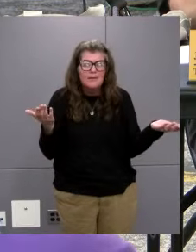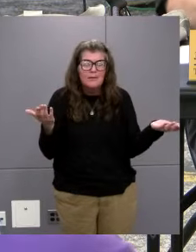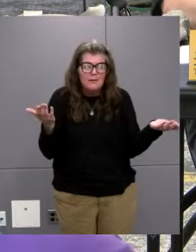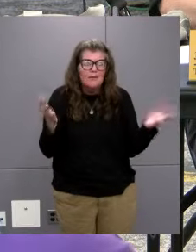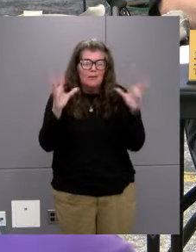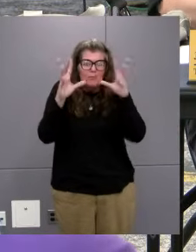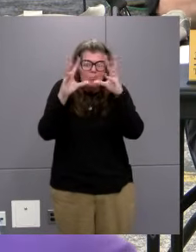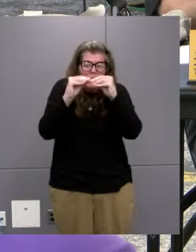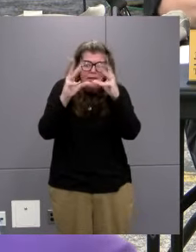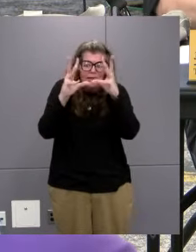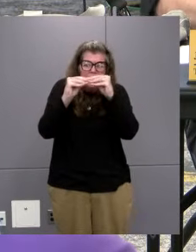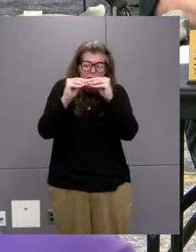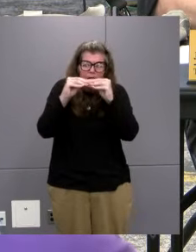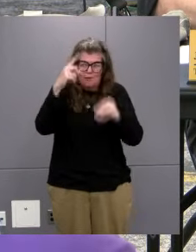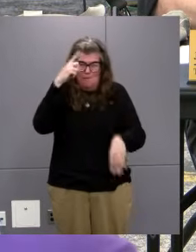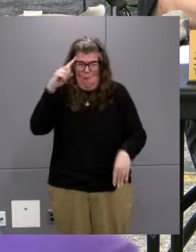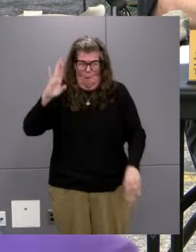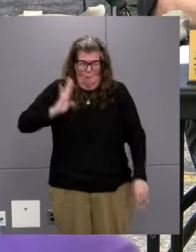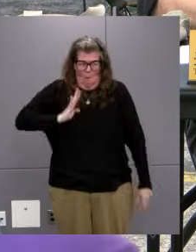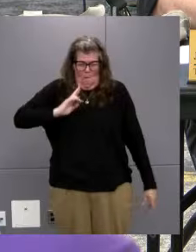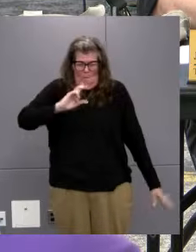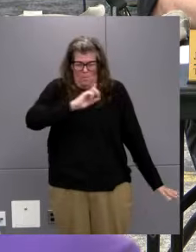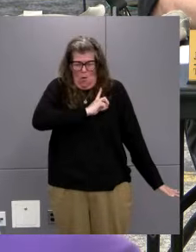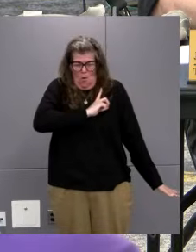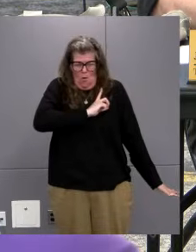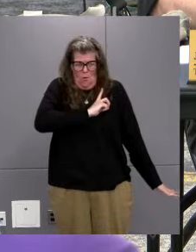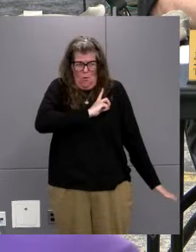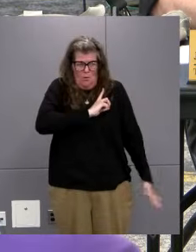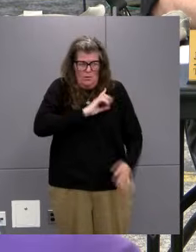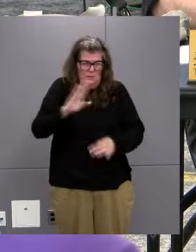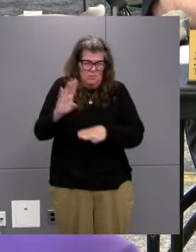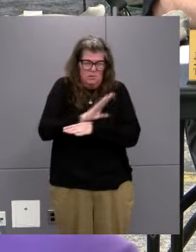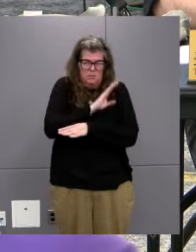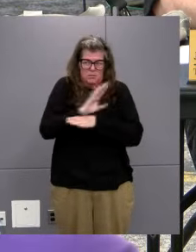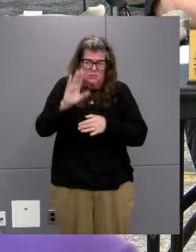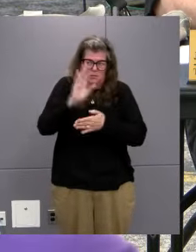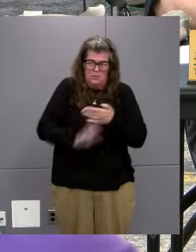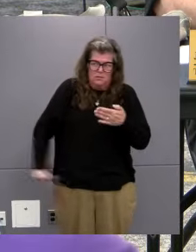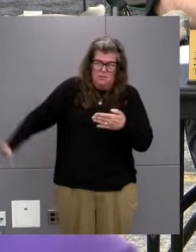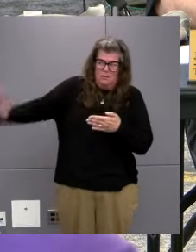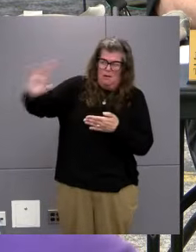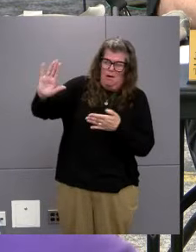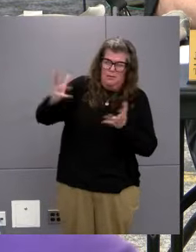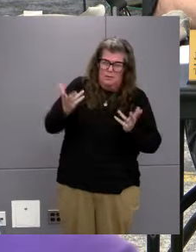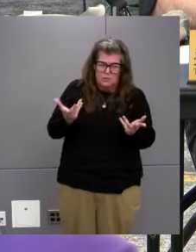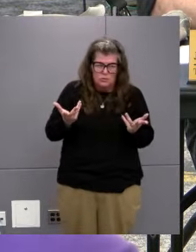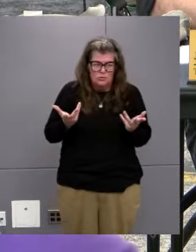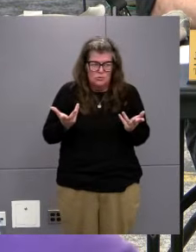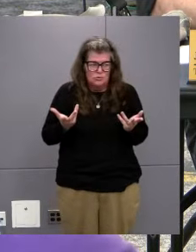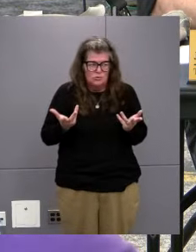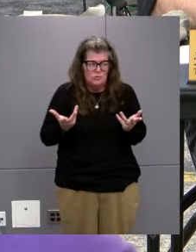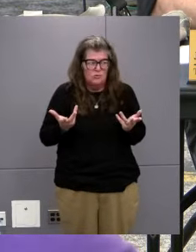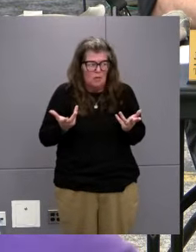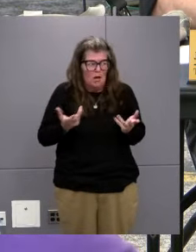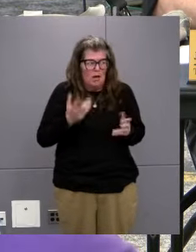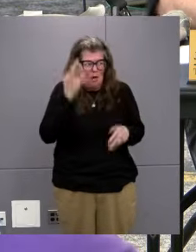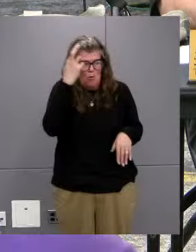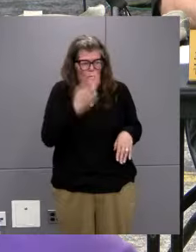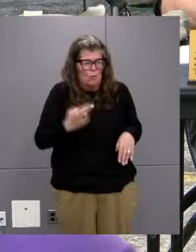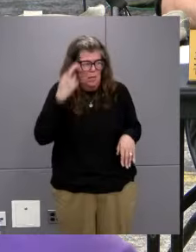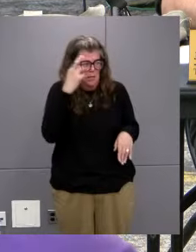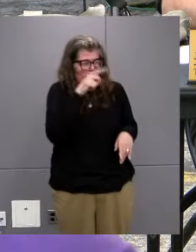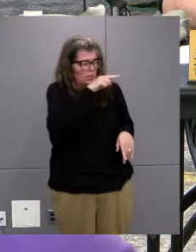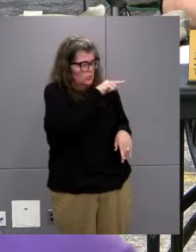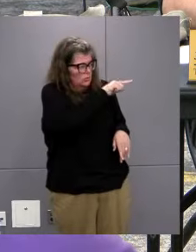board where it needs to do the business of the college. And I realize you're a creative person, so are you.